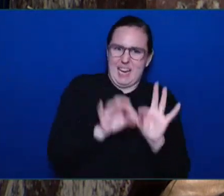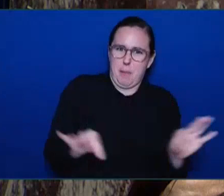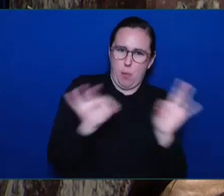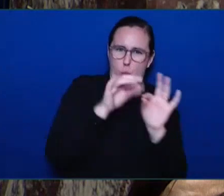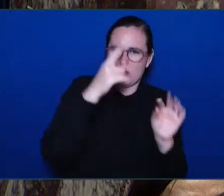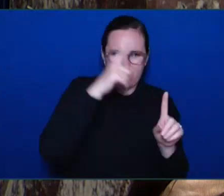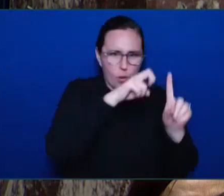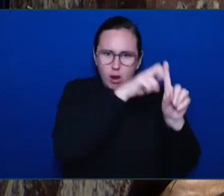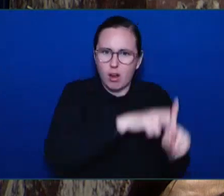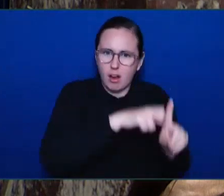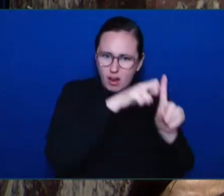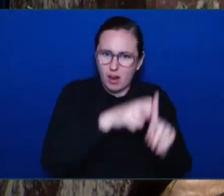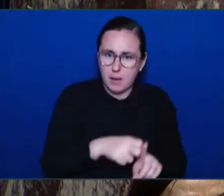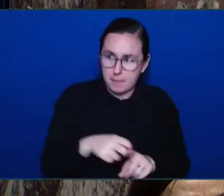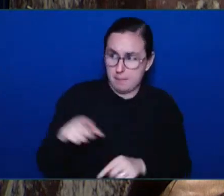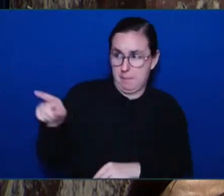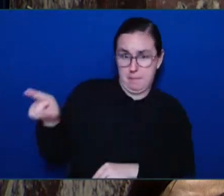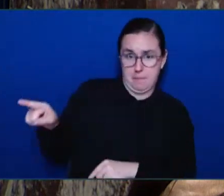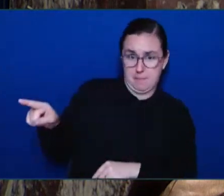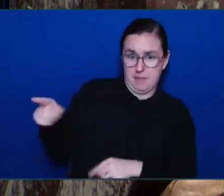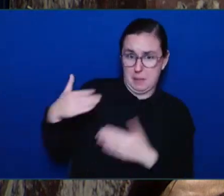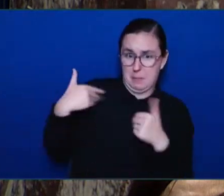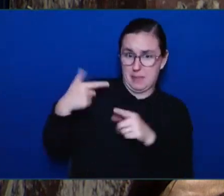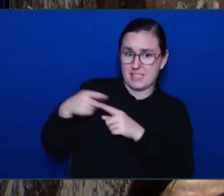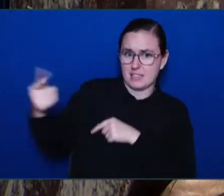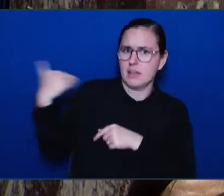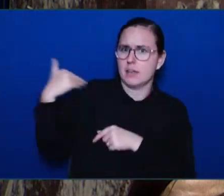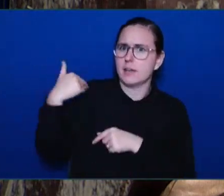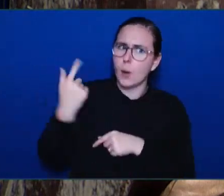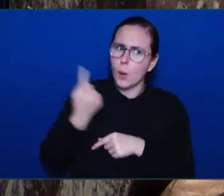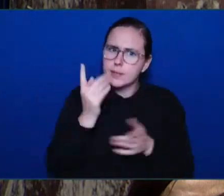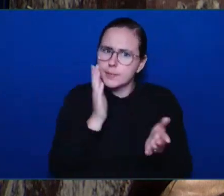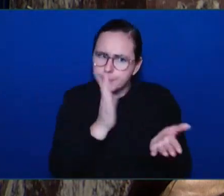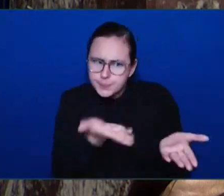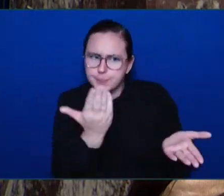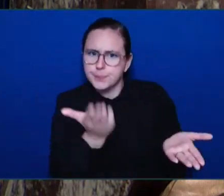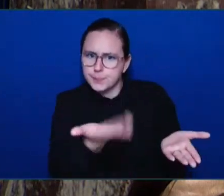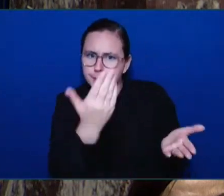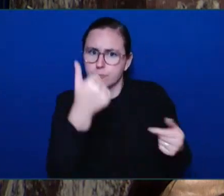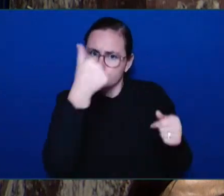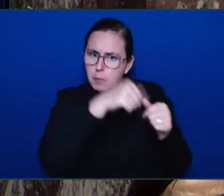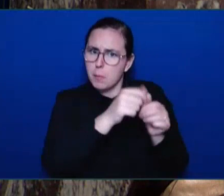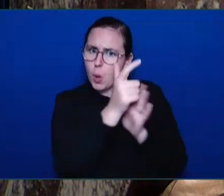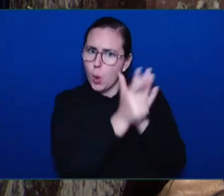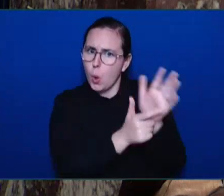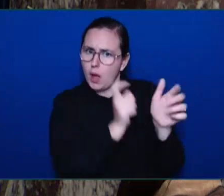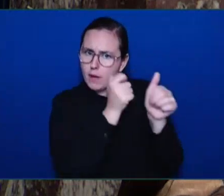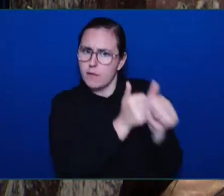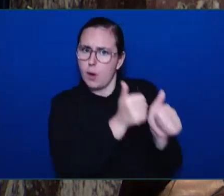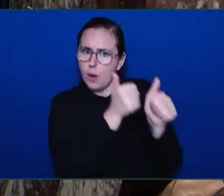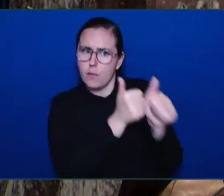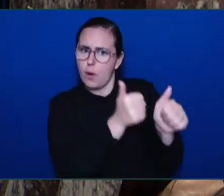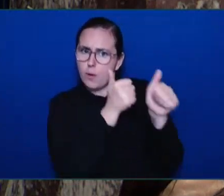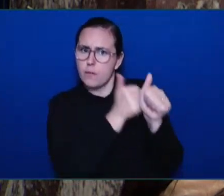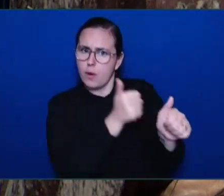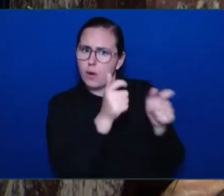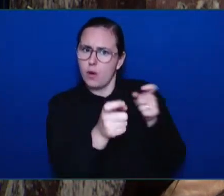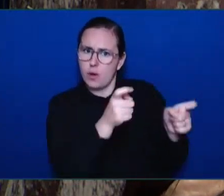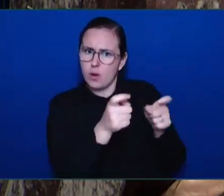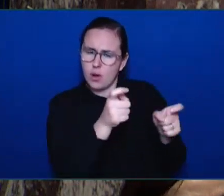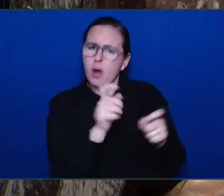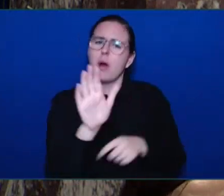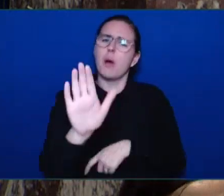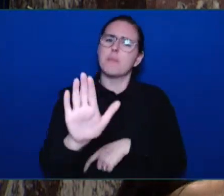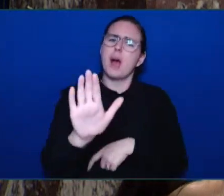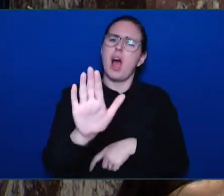law. Conservation officers who put their lives on the line every day must know that they have a safe place to do their